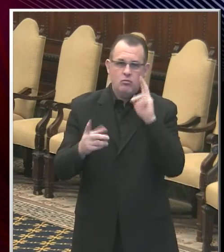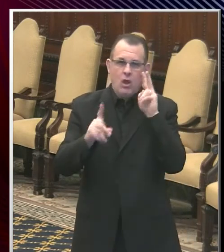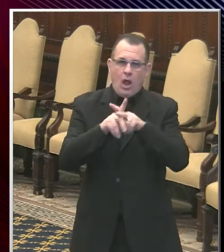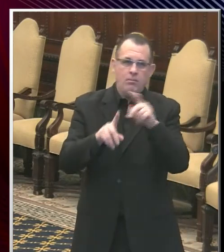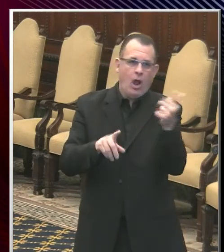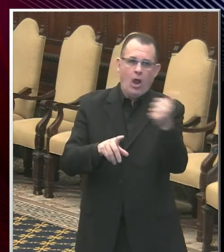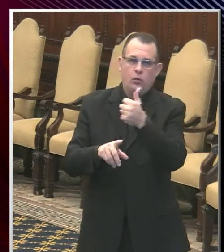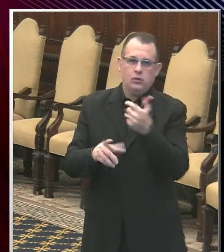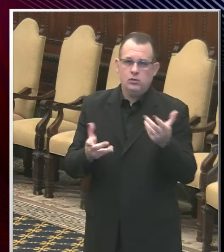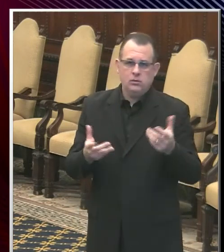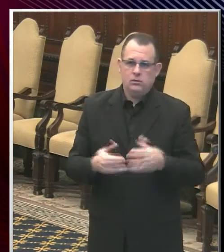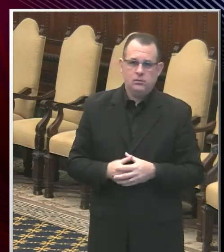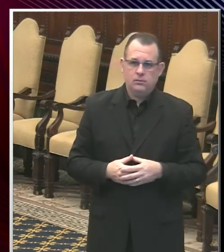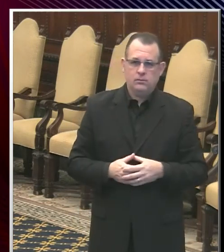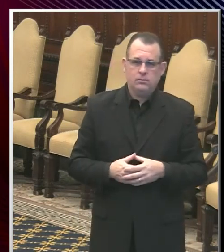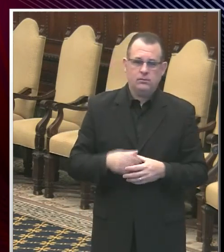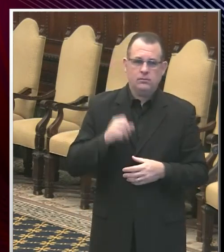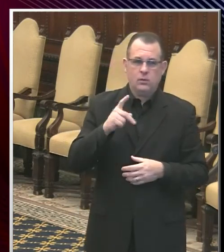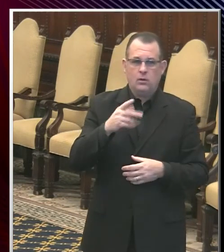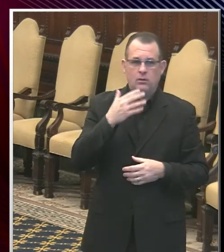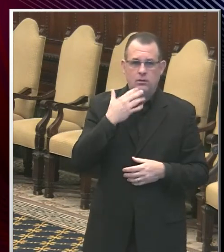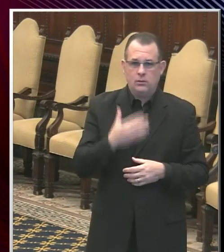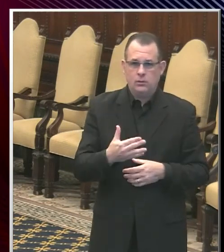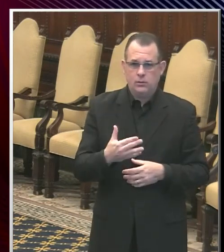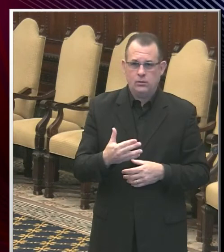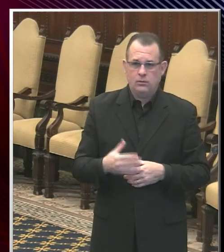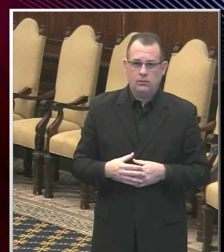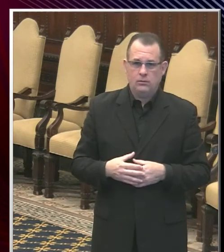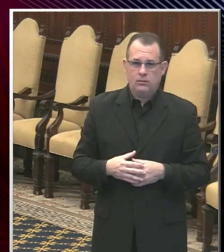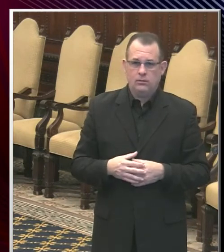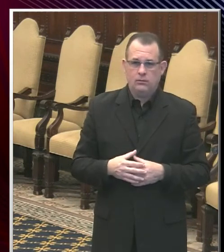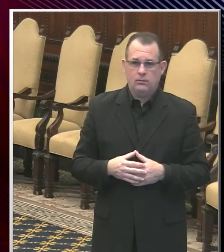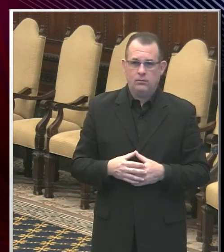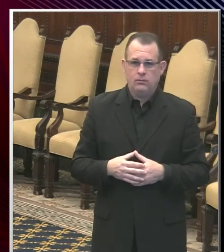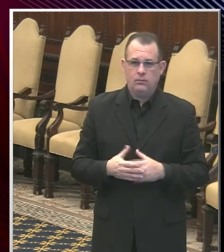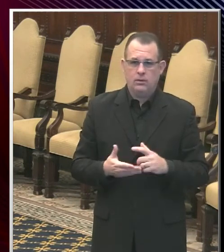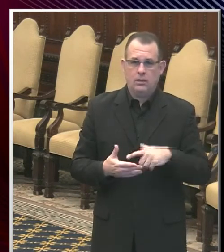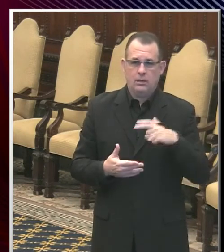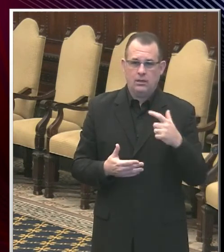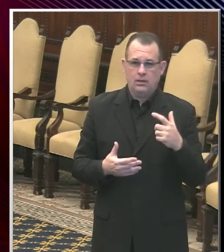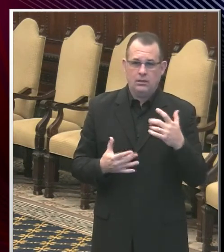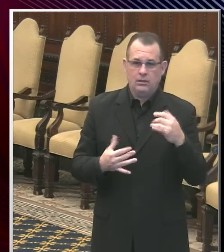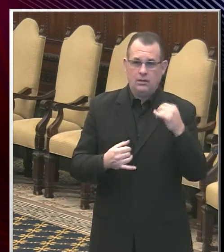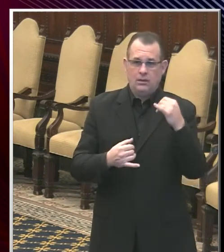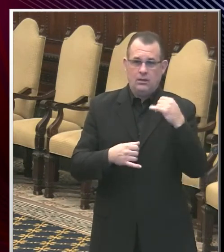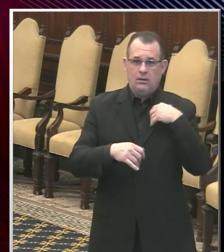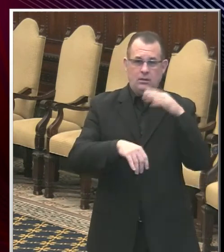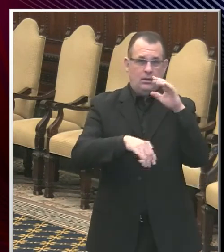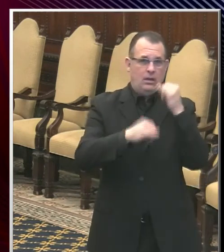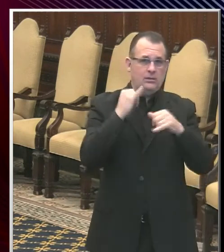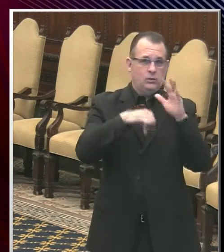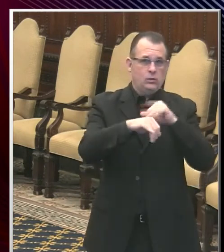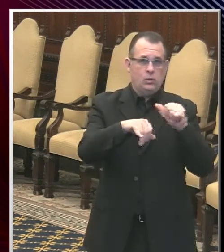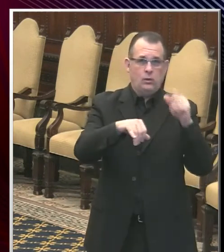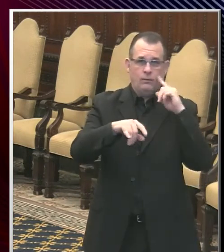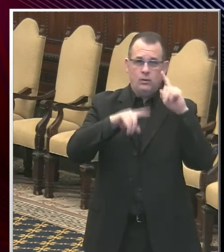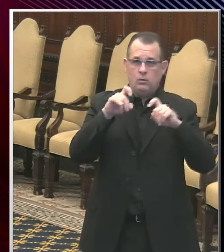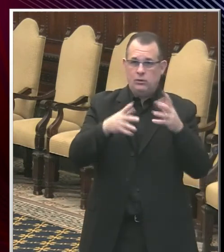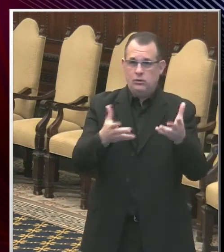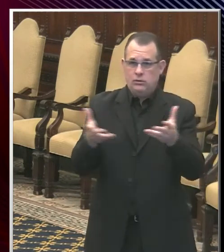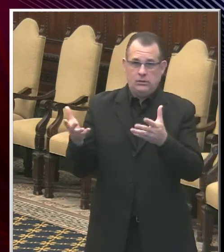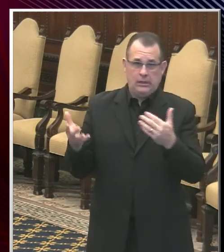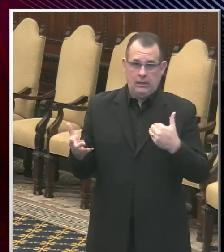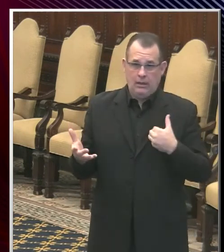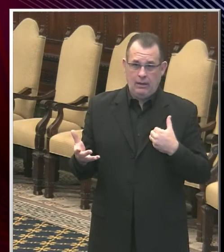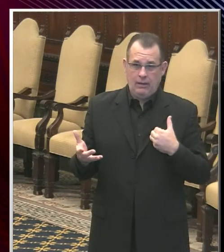You good, Jenny? Yes, thanks. All right. Last call for questions. Right now we have